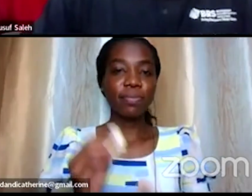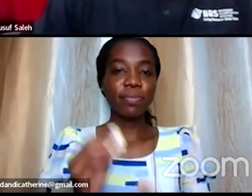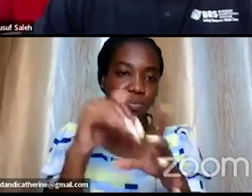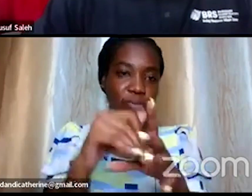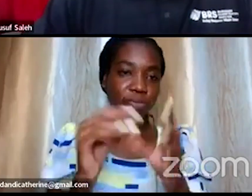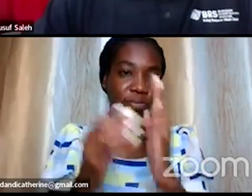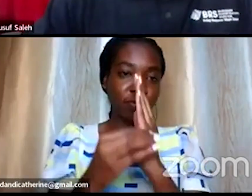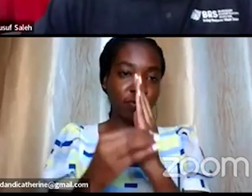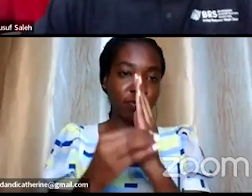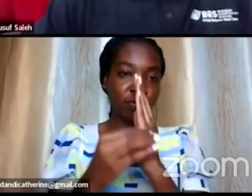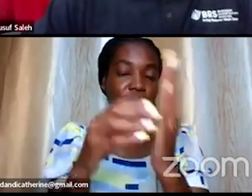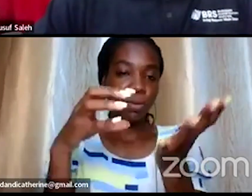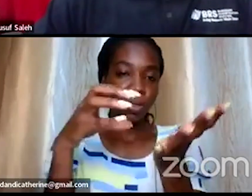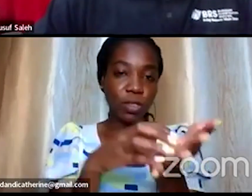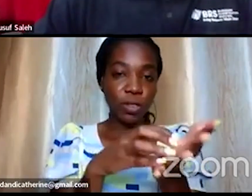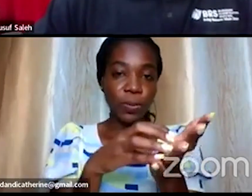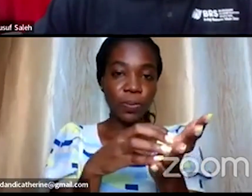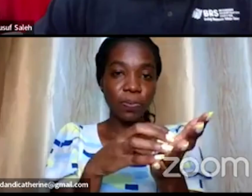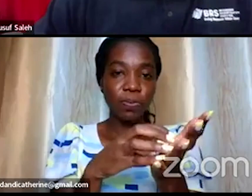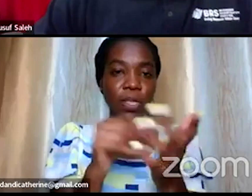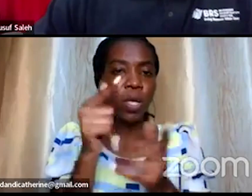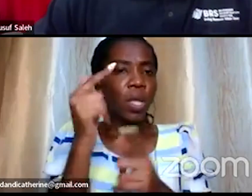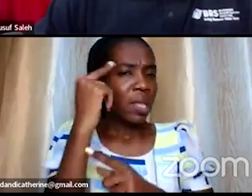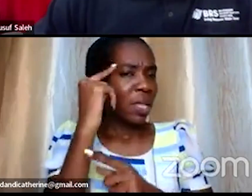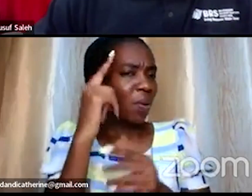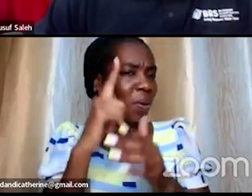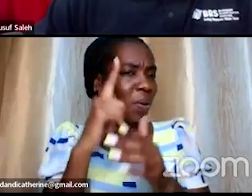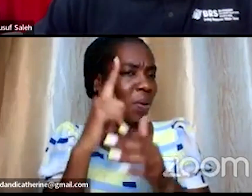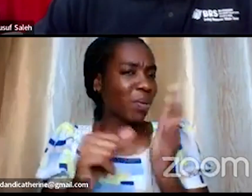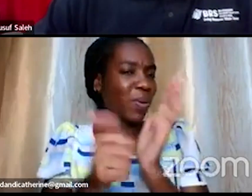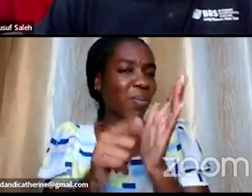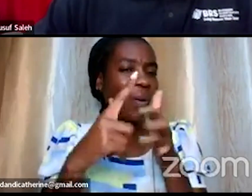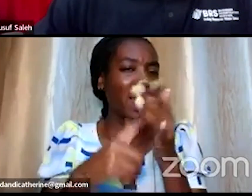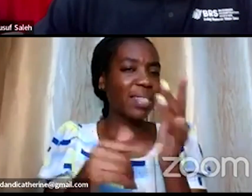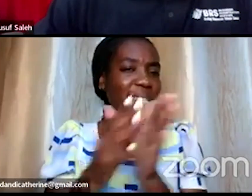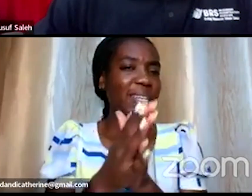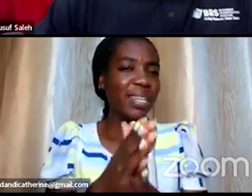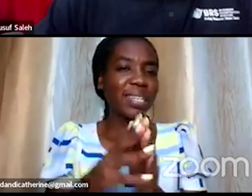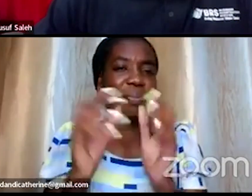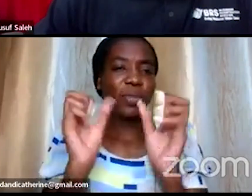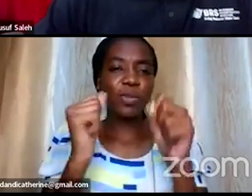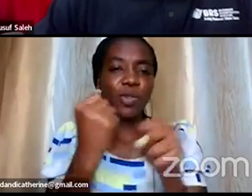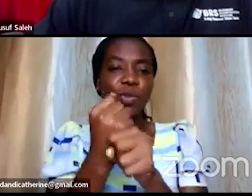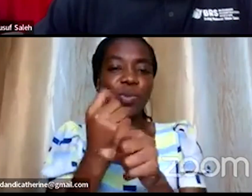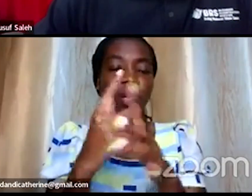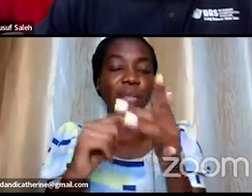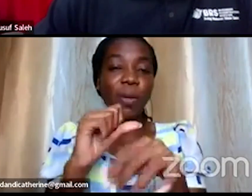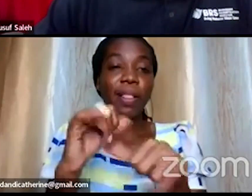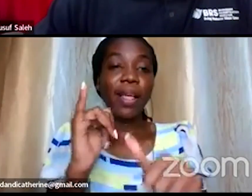positions. What do you think is the issue, and what do you think we can do about it?